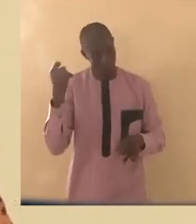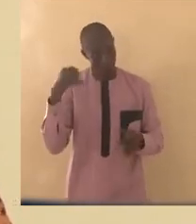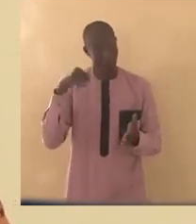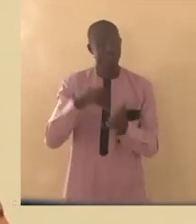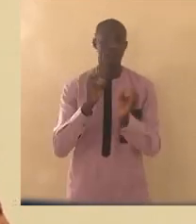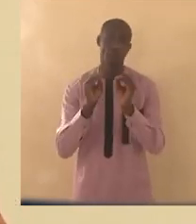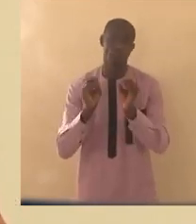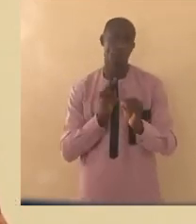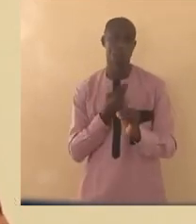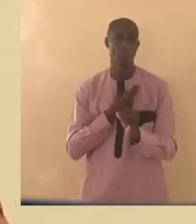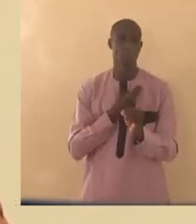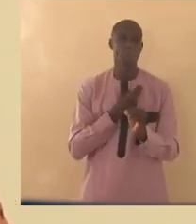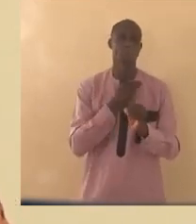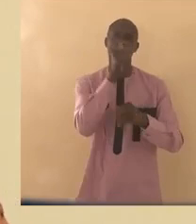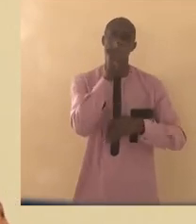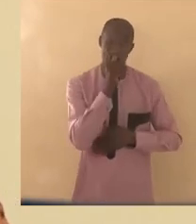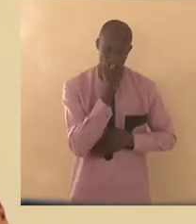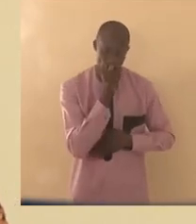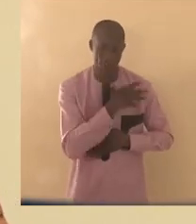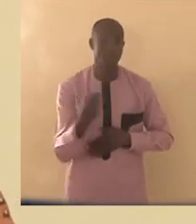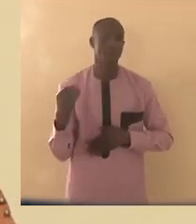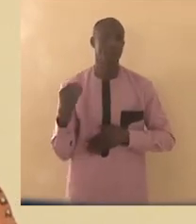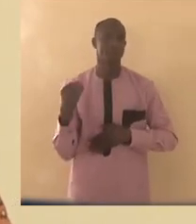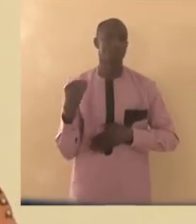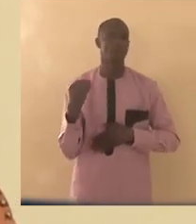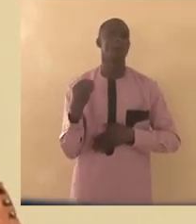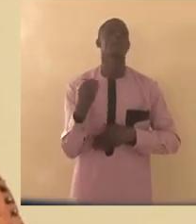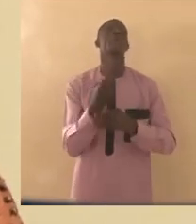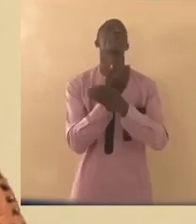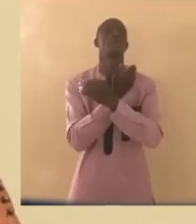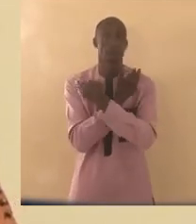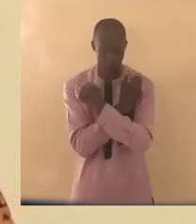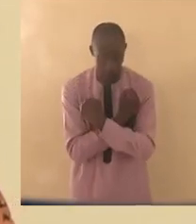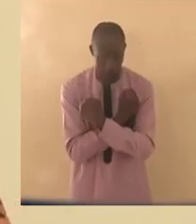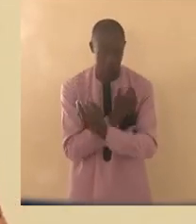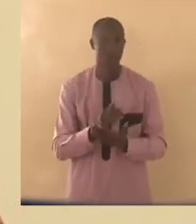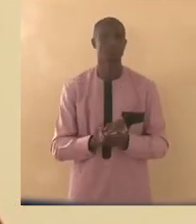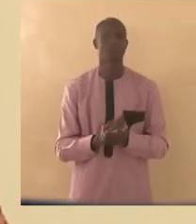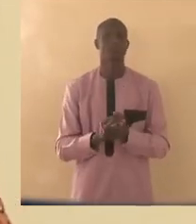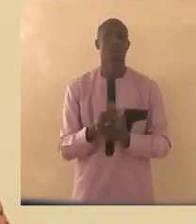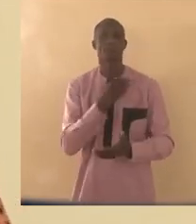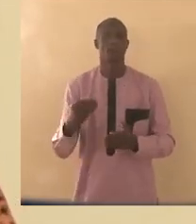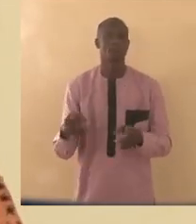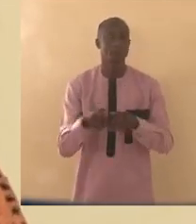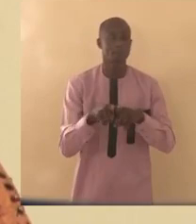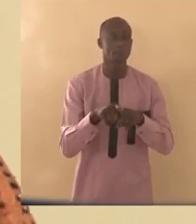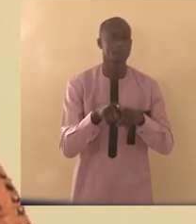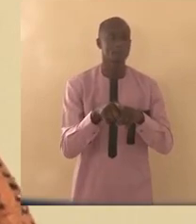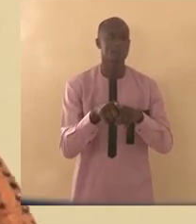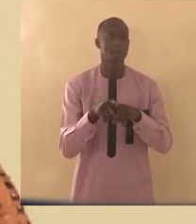because it teaches us patience and endurance, okay? And